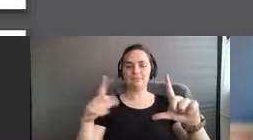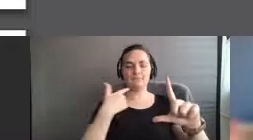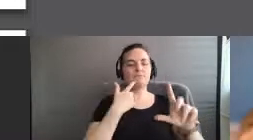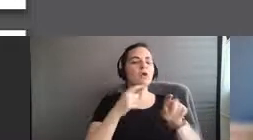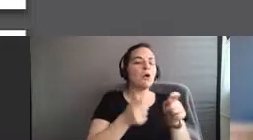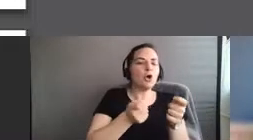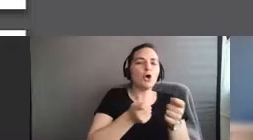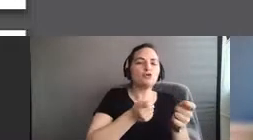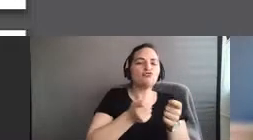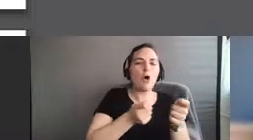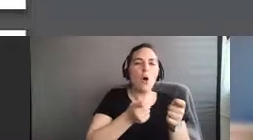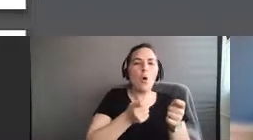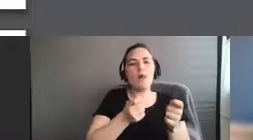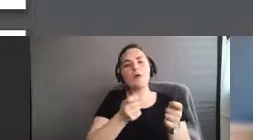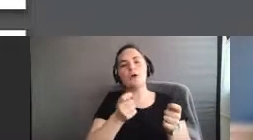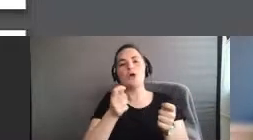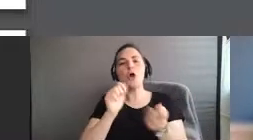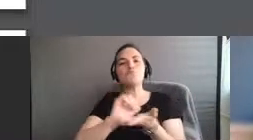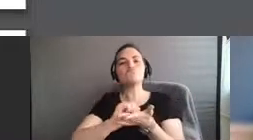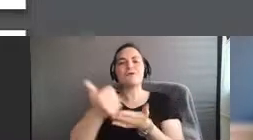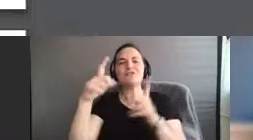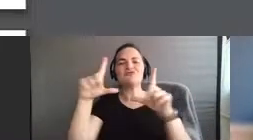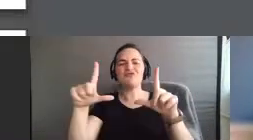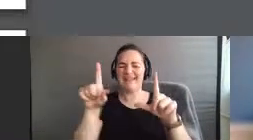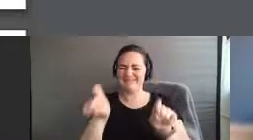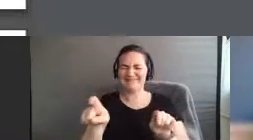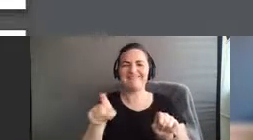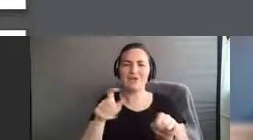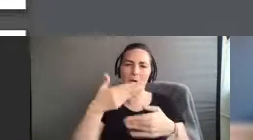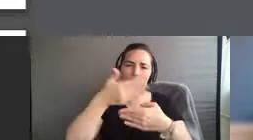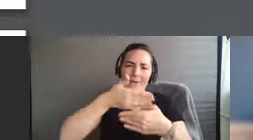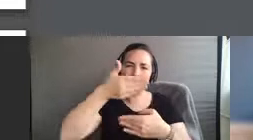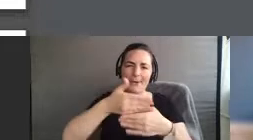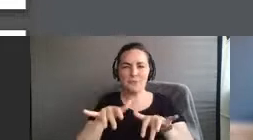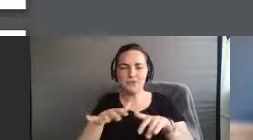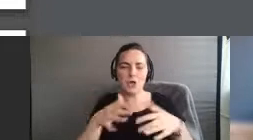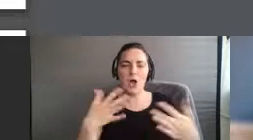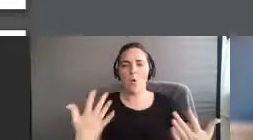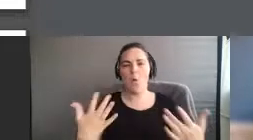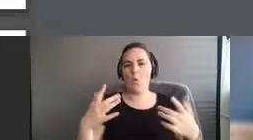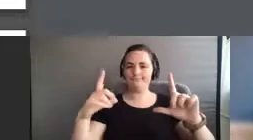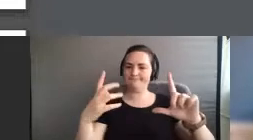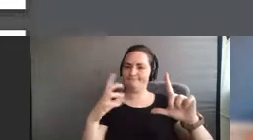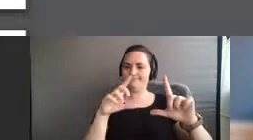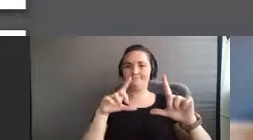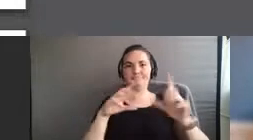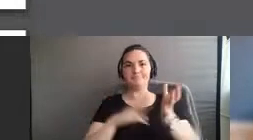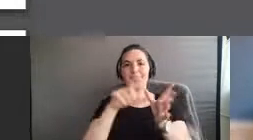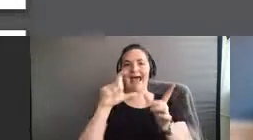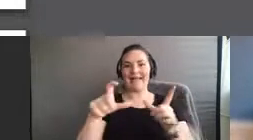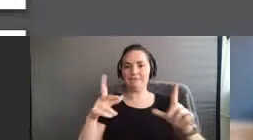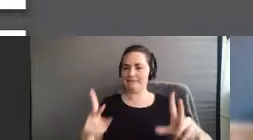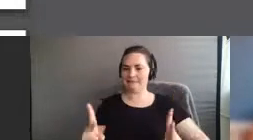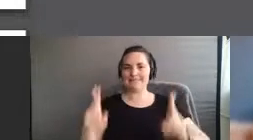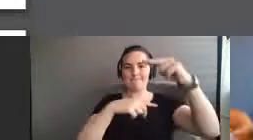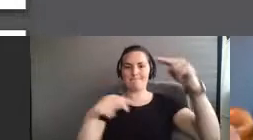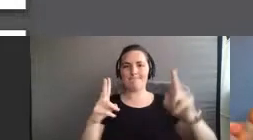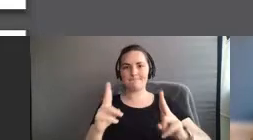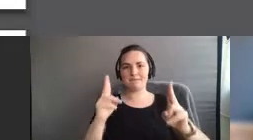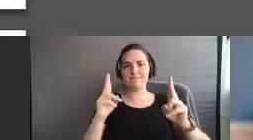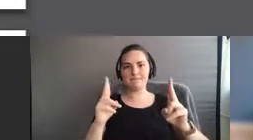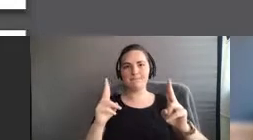control print screen, and put that screen grab into a Word document. So at the end of the module, you will have a Word